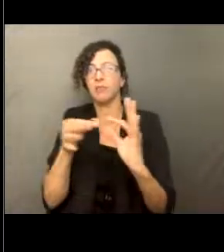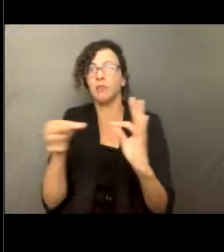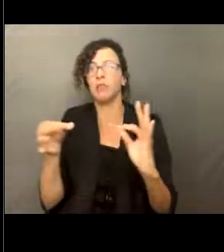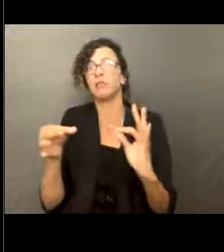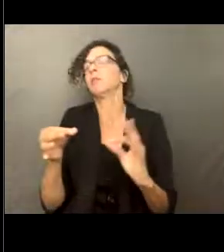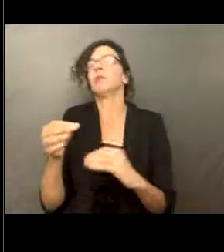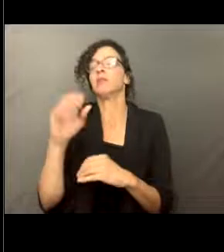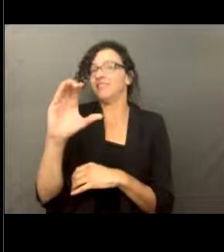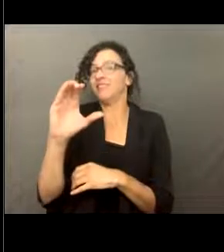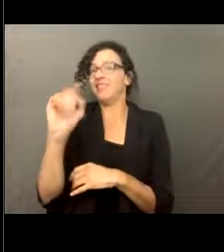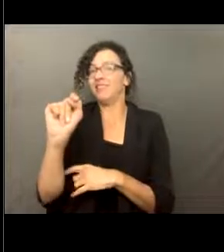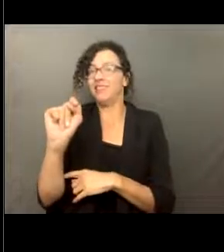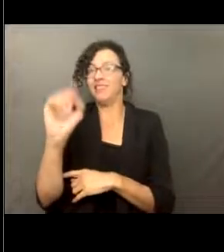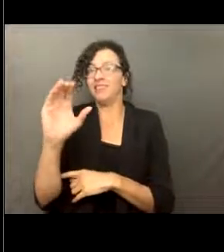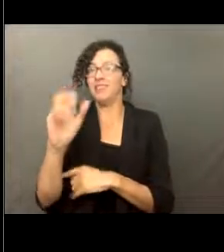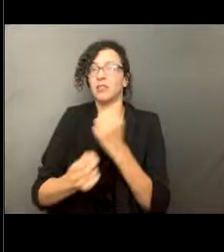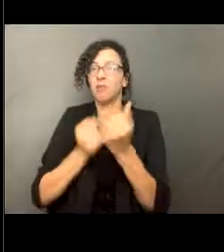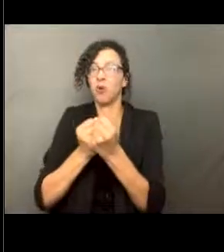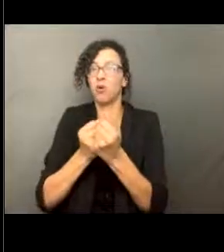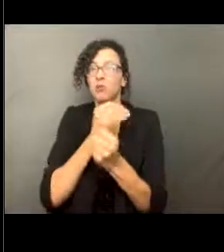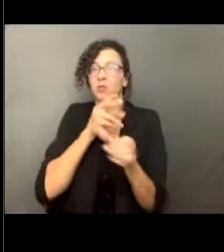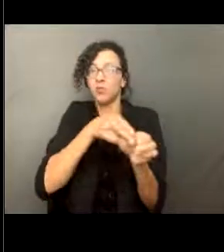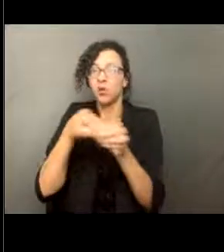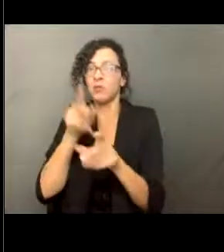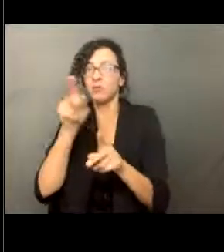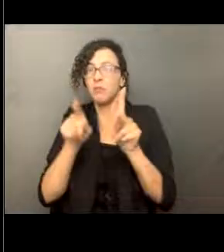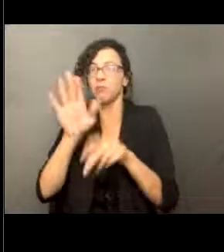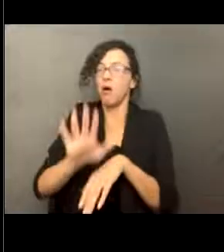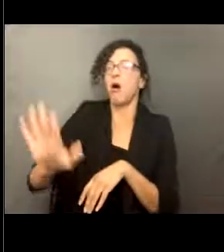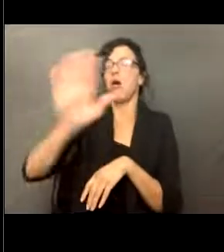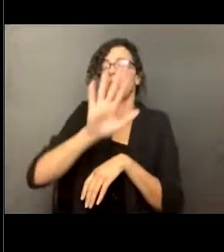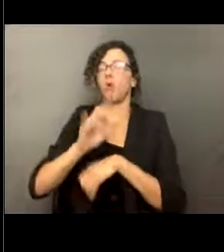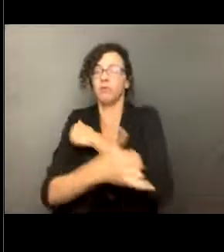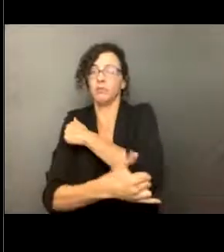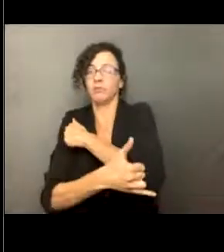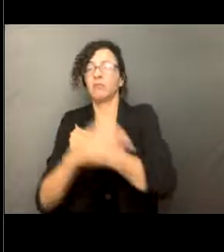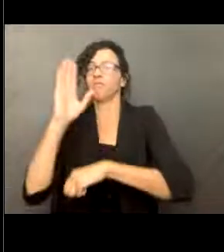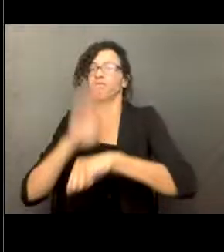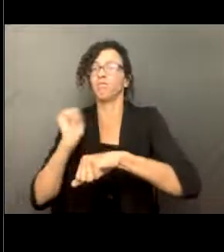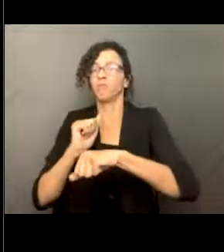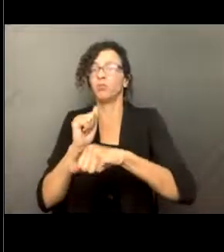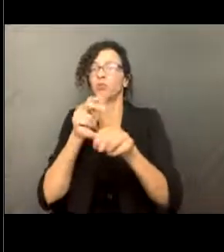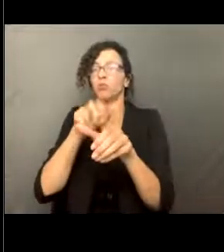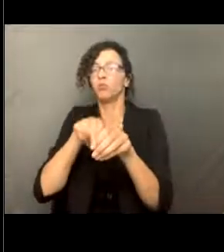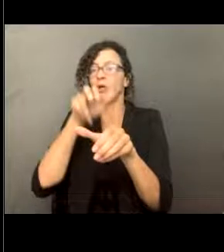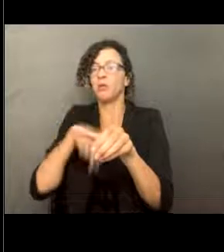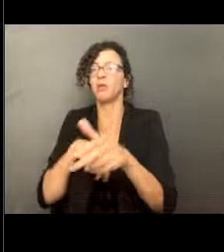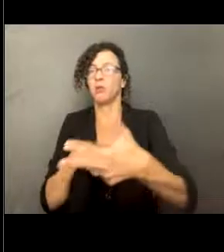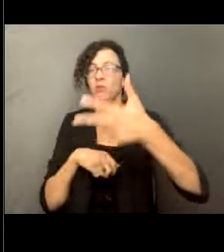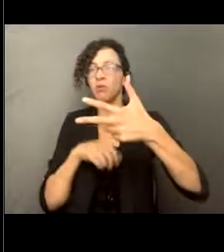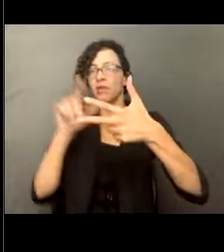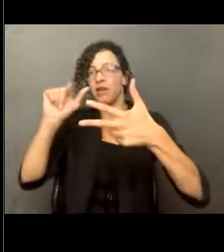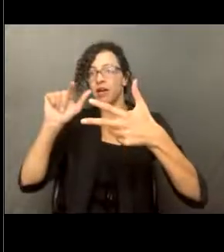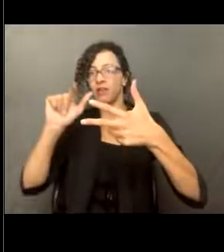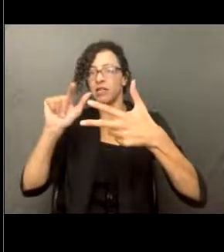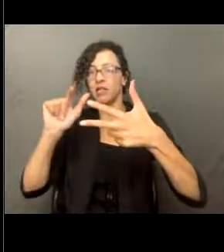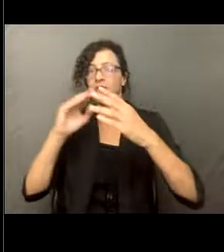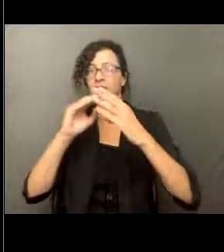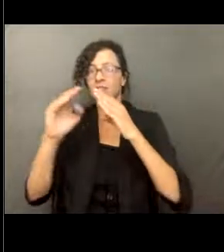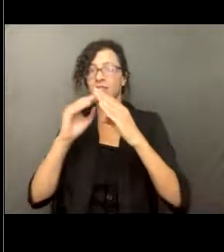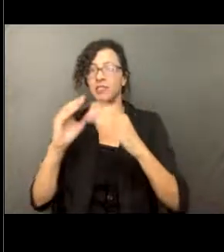supports and joins people from across the nation in calling for the resignation of the 3 LA City Council members and union